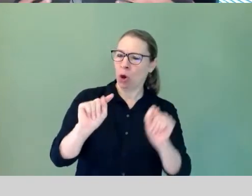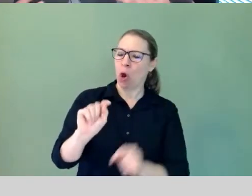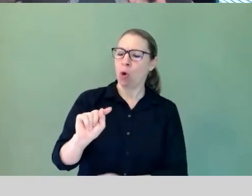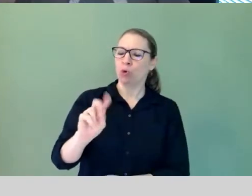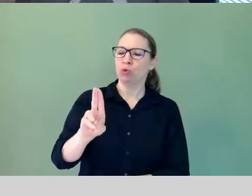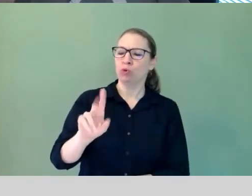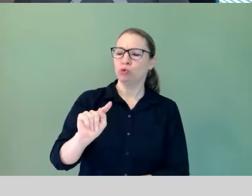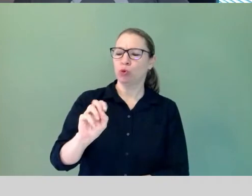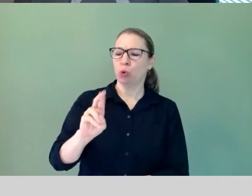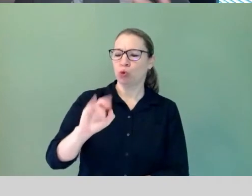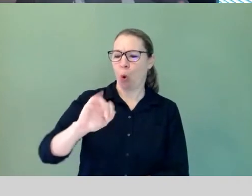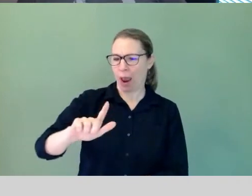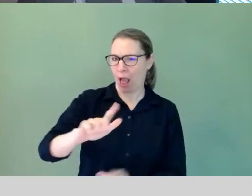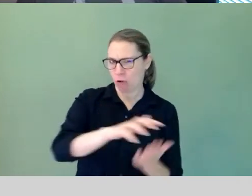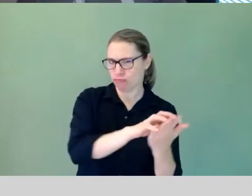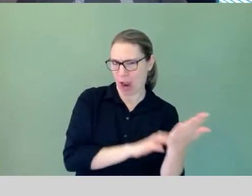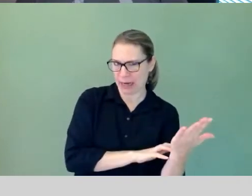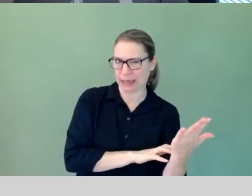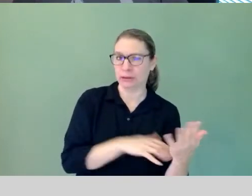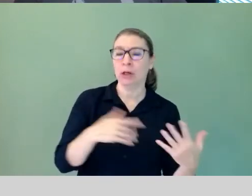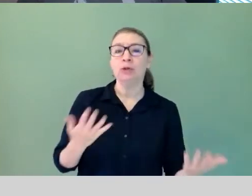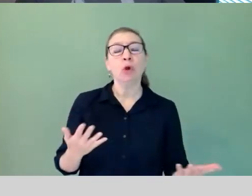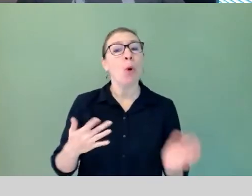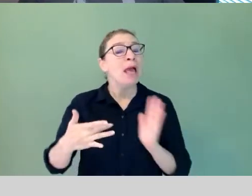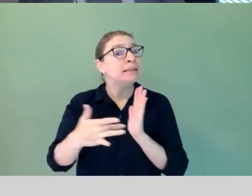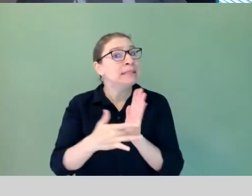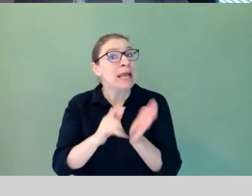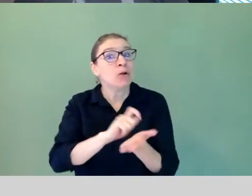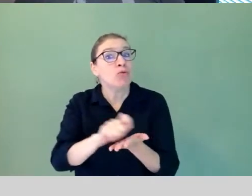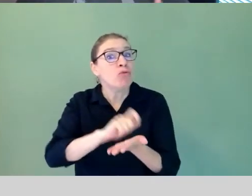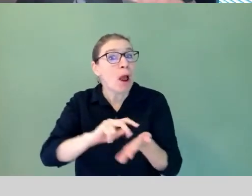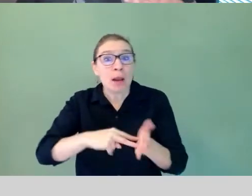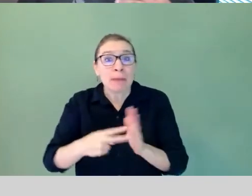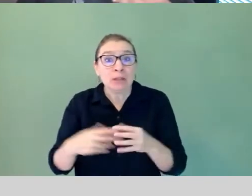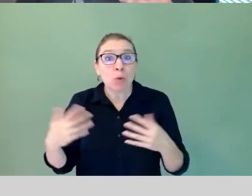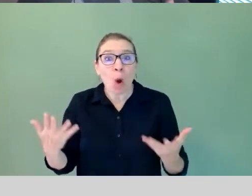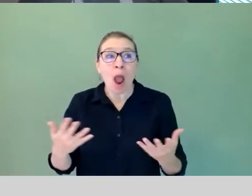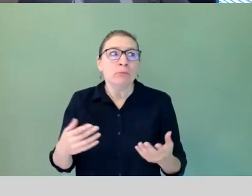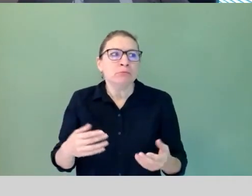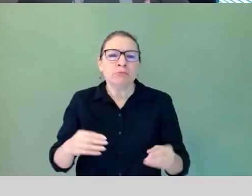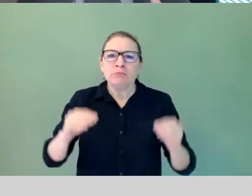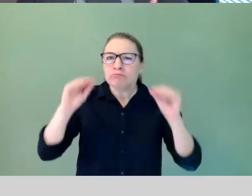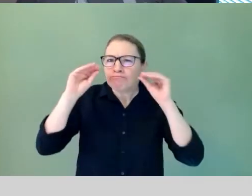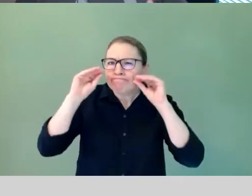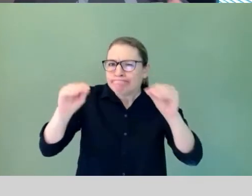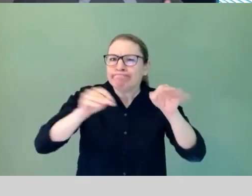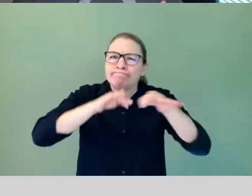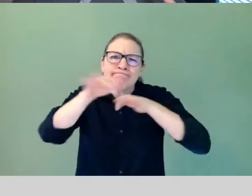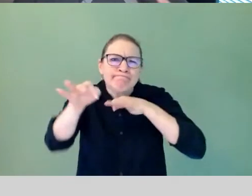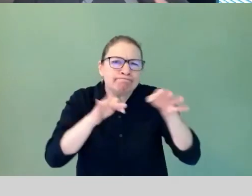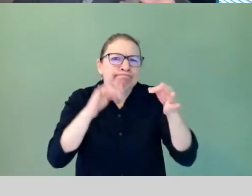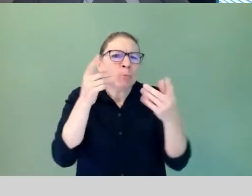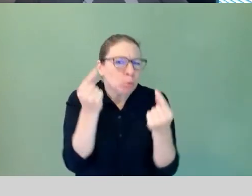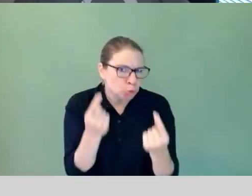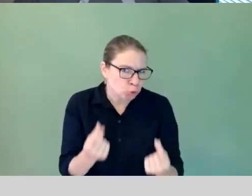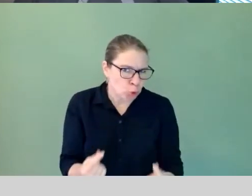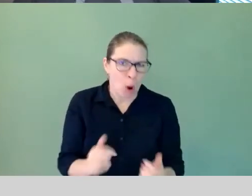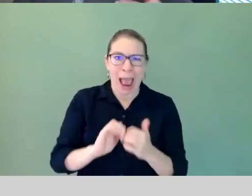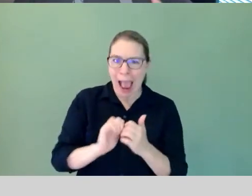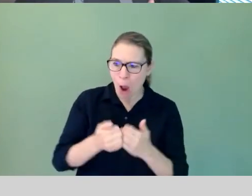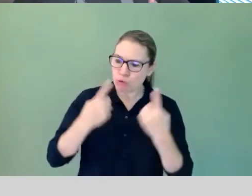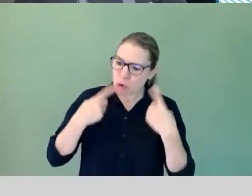From a definition standpoint, what is technical writing? Technical writing is instructional or informative writing that focuses on how to accomplish a